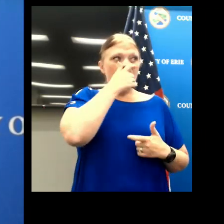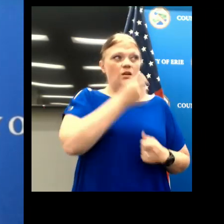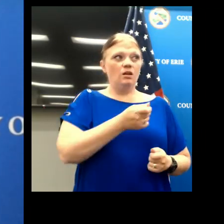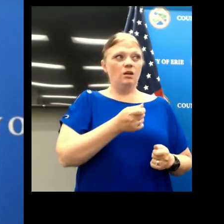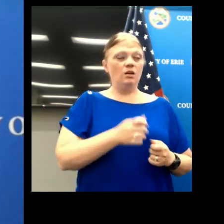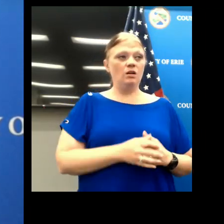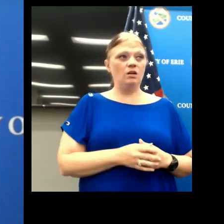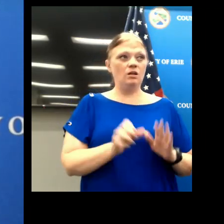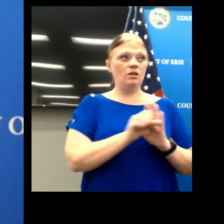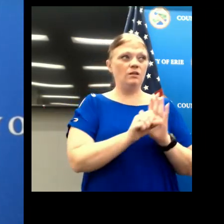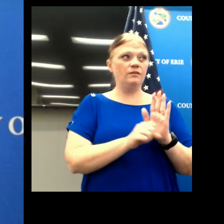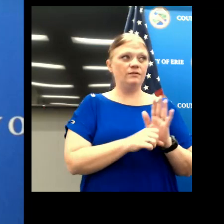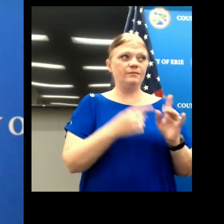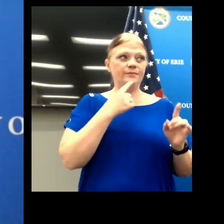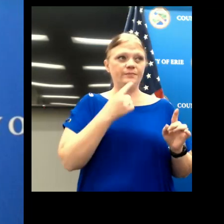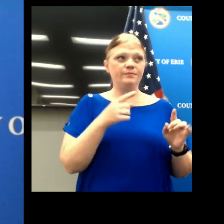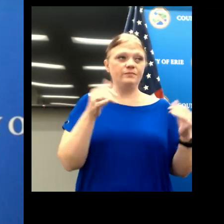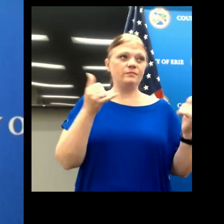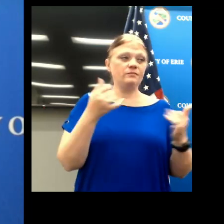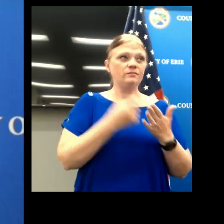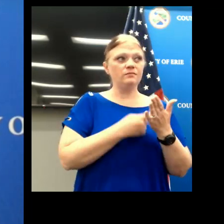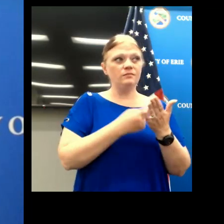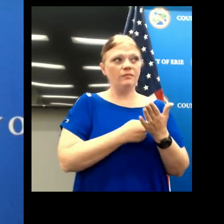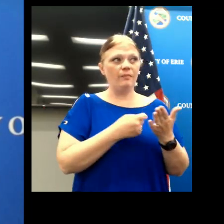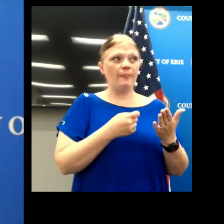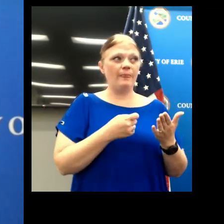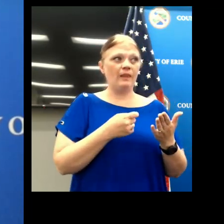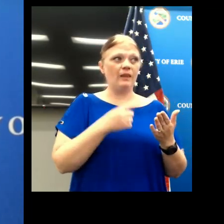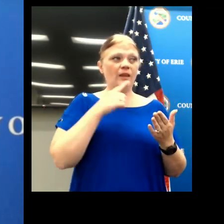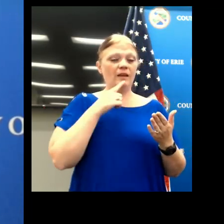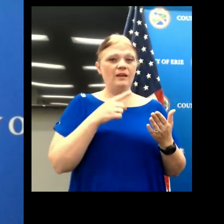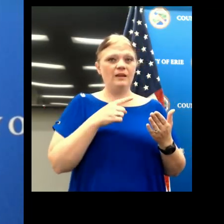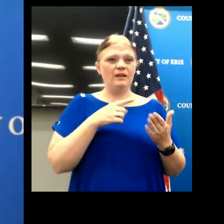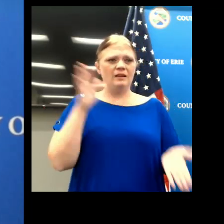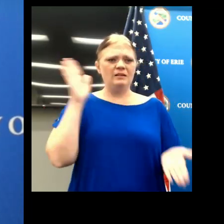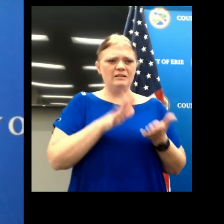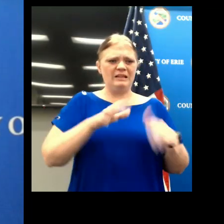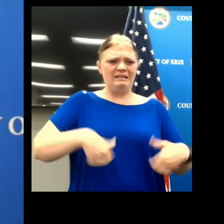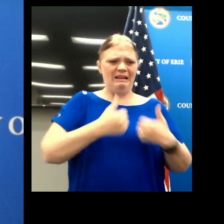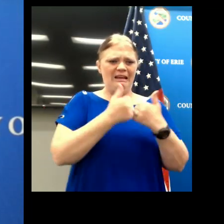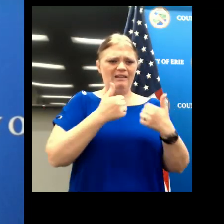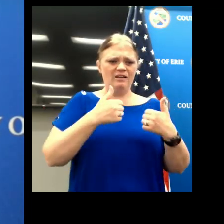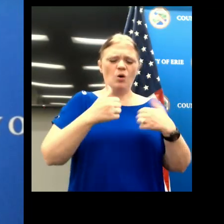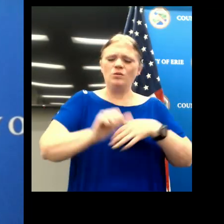is then saying that playing hockey is less dangerous than bowling?